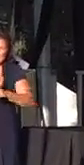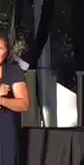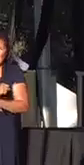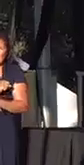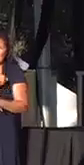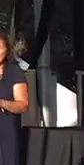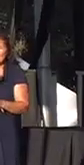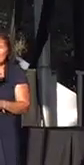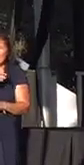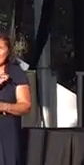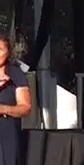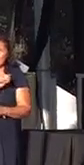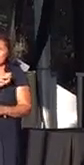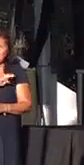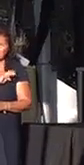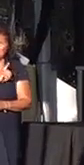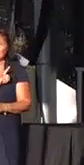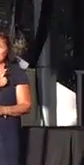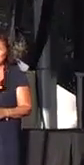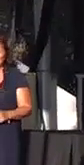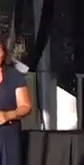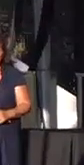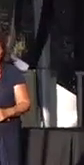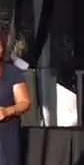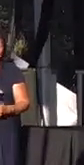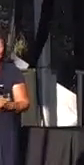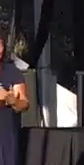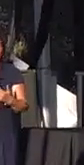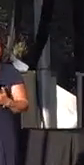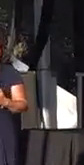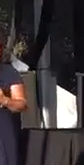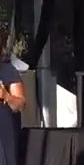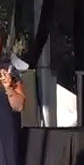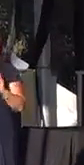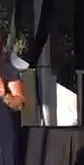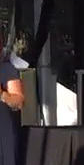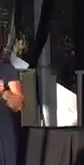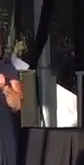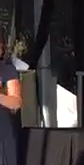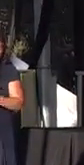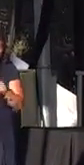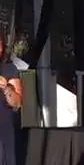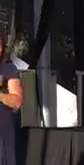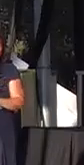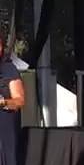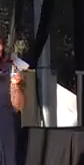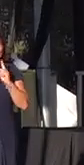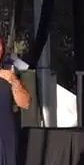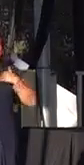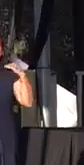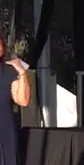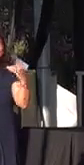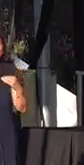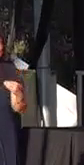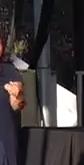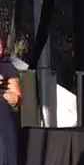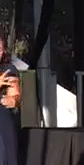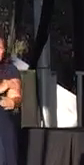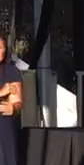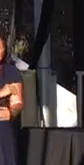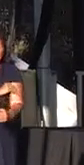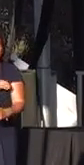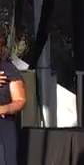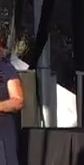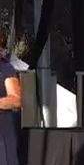Viola Luisa and many others, who fought for the rights of the voiceless of this country. And it was the